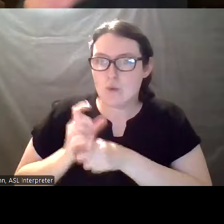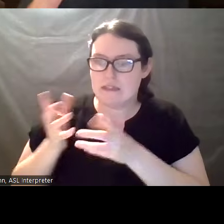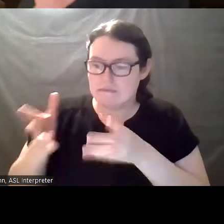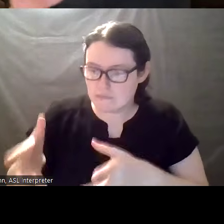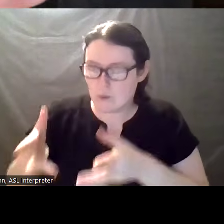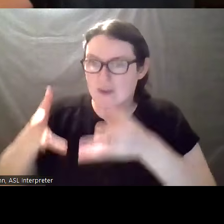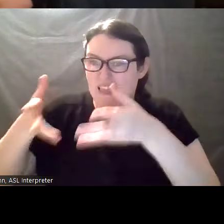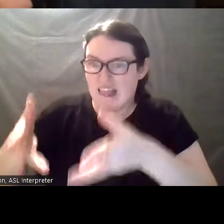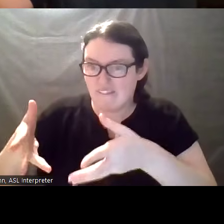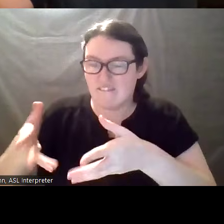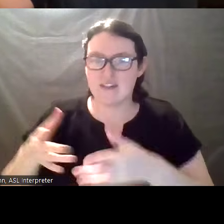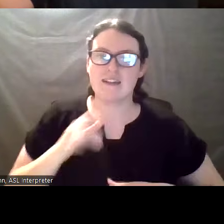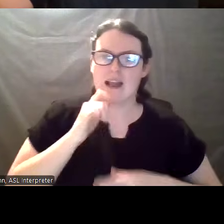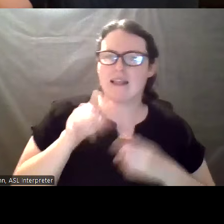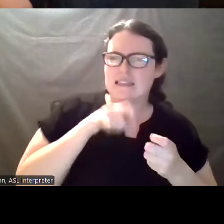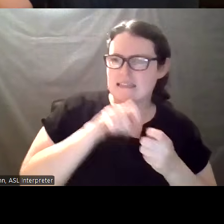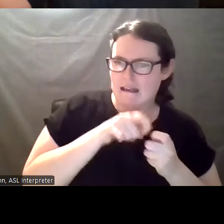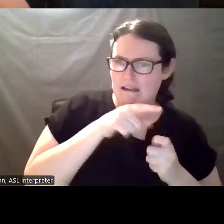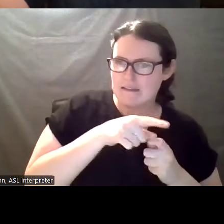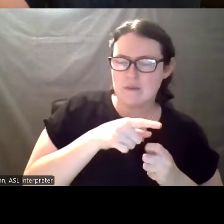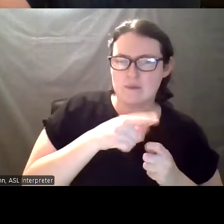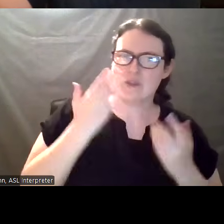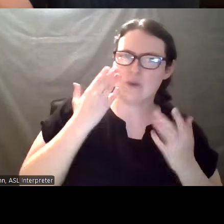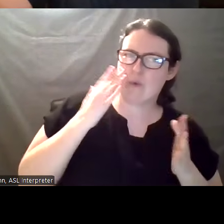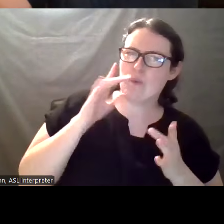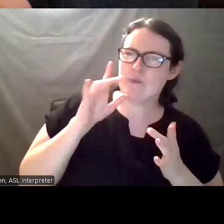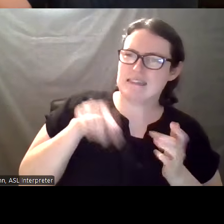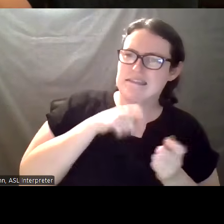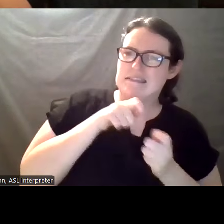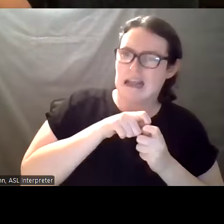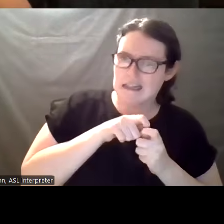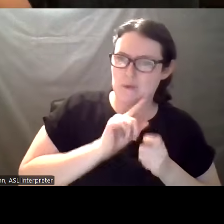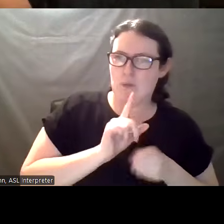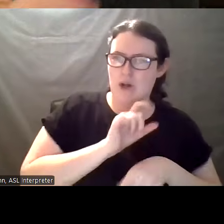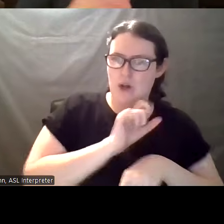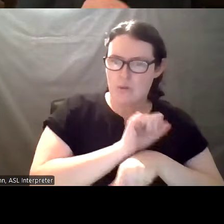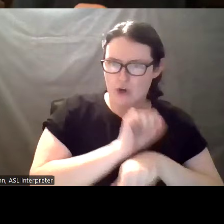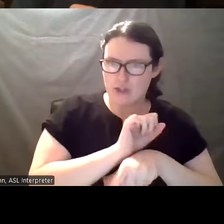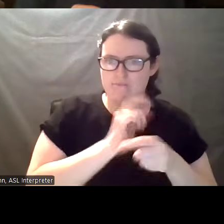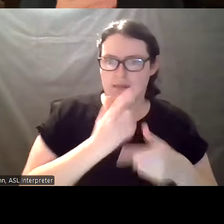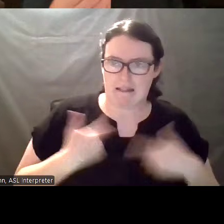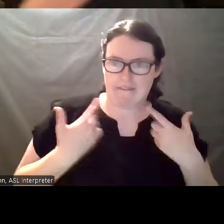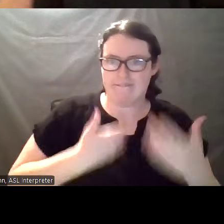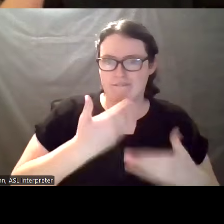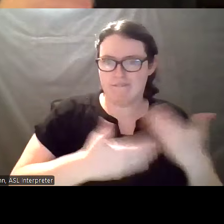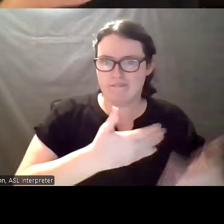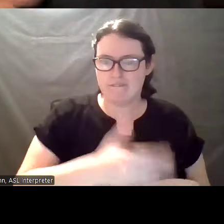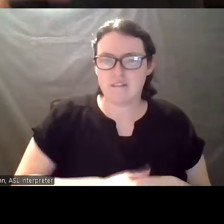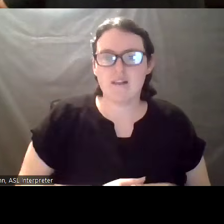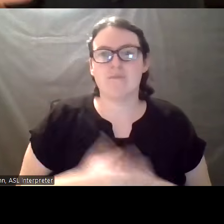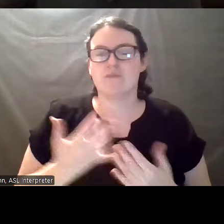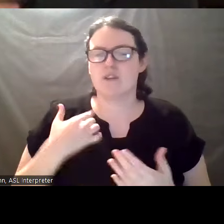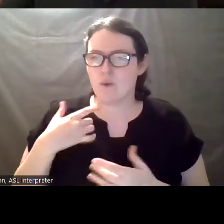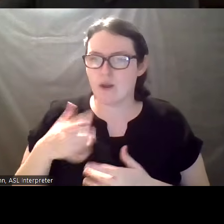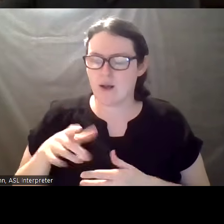which is why there's some uncertainty about where he was active. But so when I start pulling back